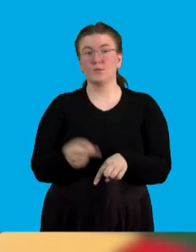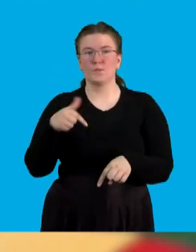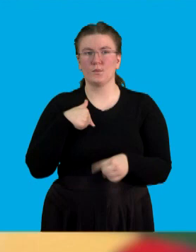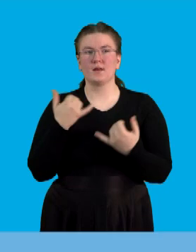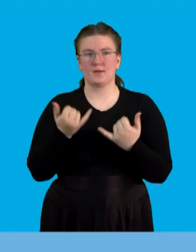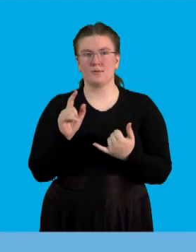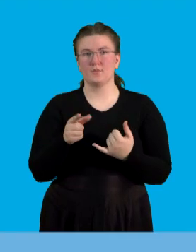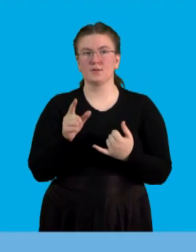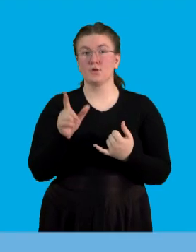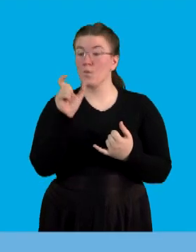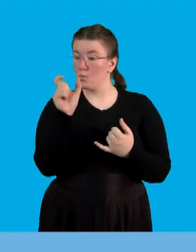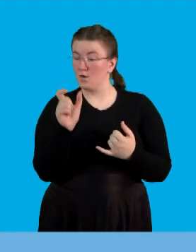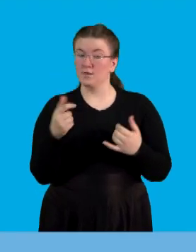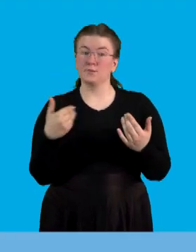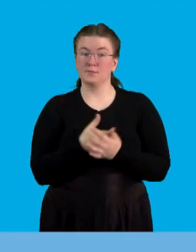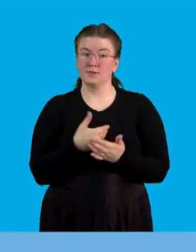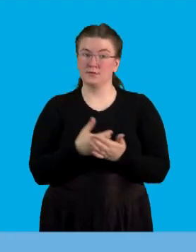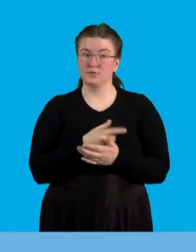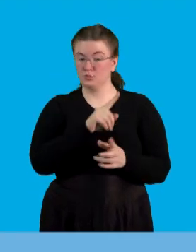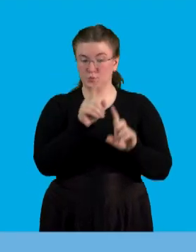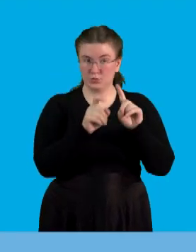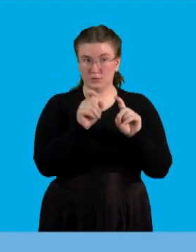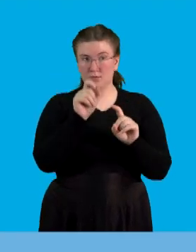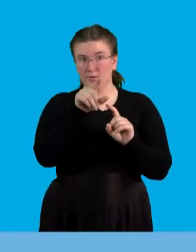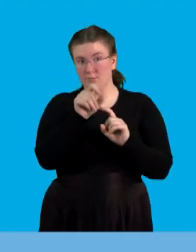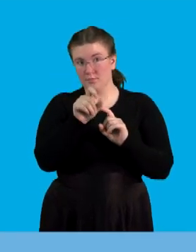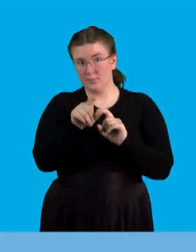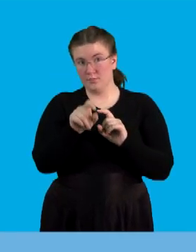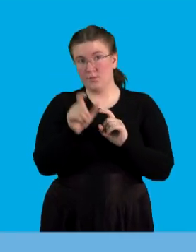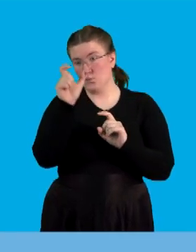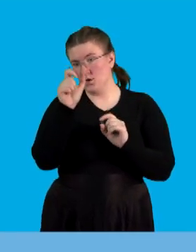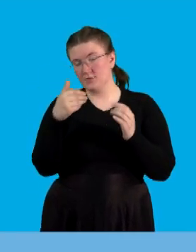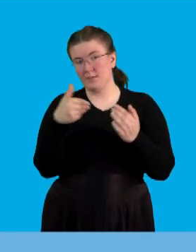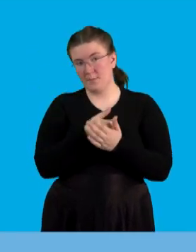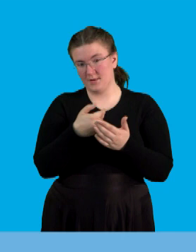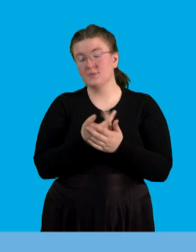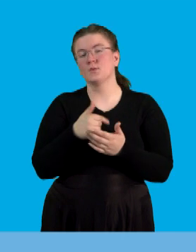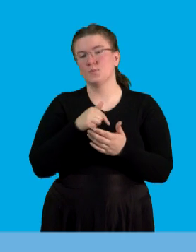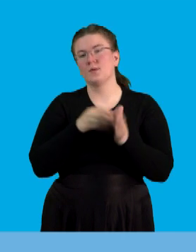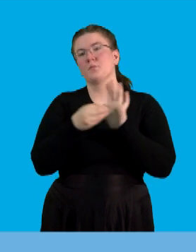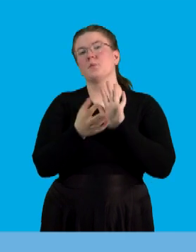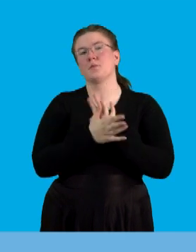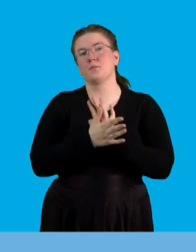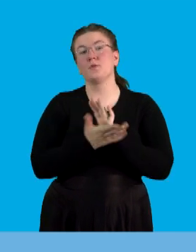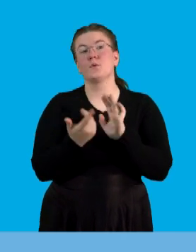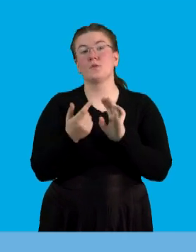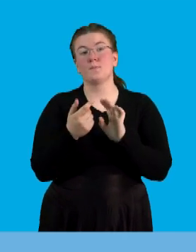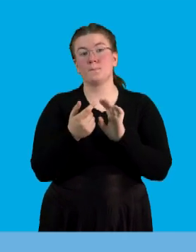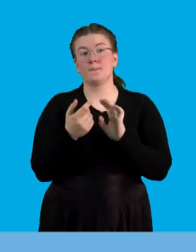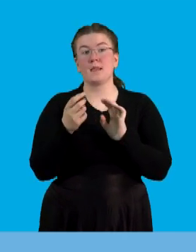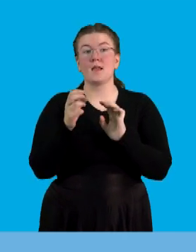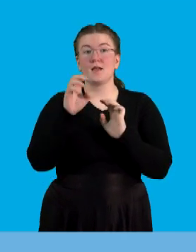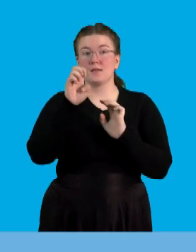are supposed now to fill in the missing words in these questions that are given to us. So we have that now.